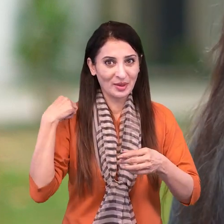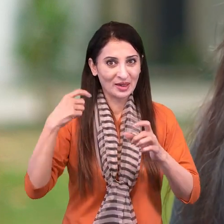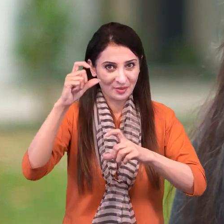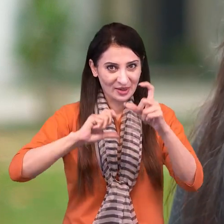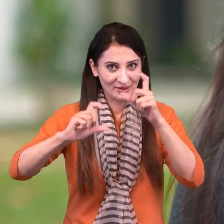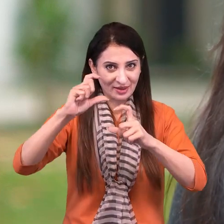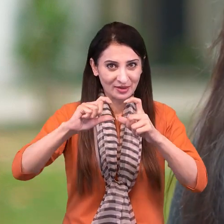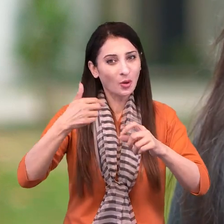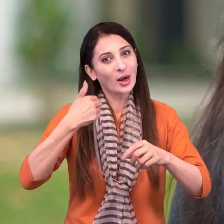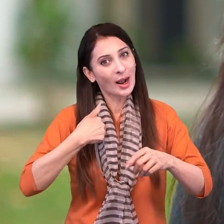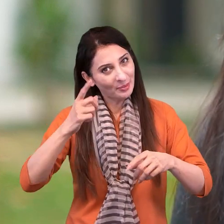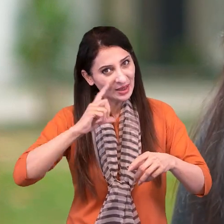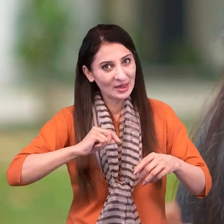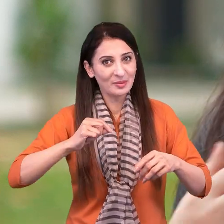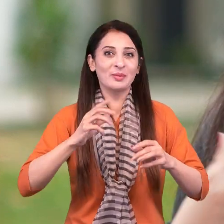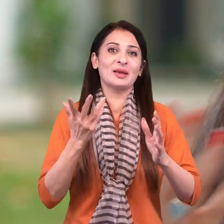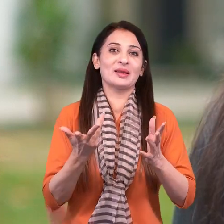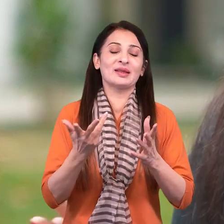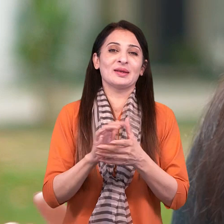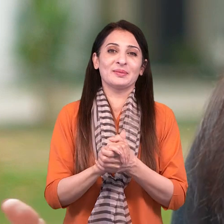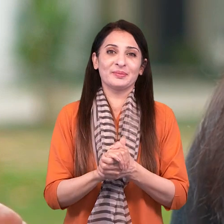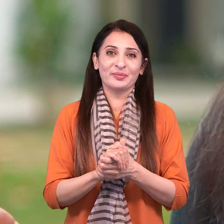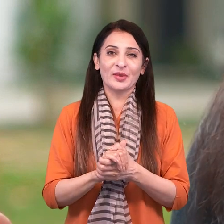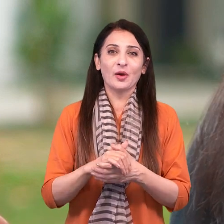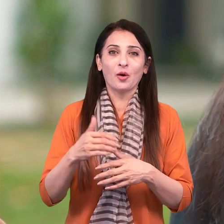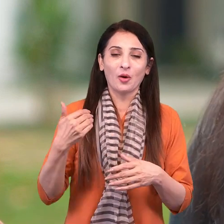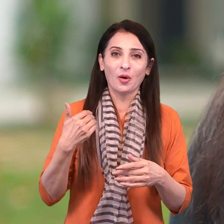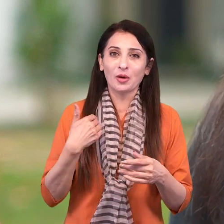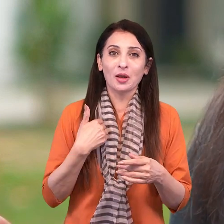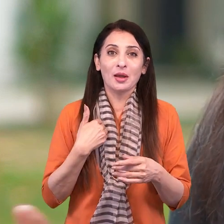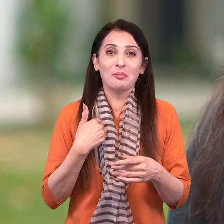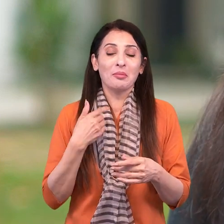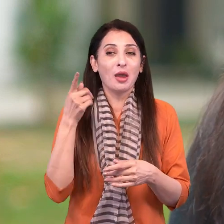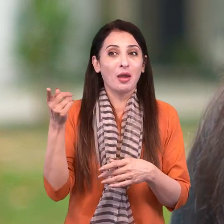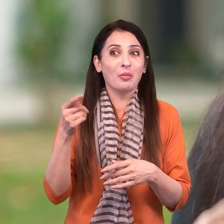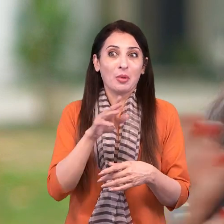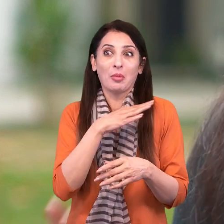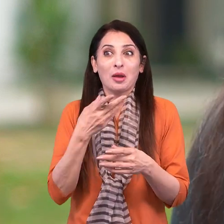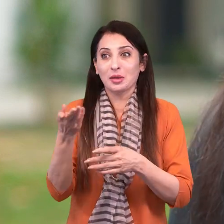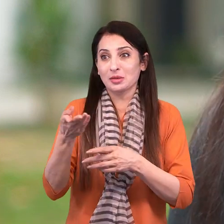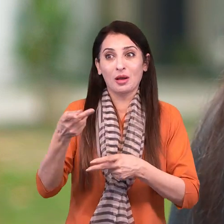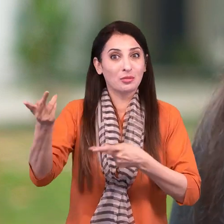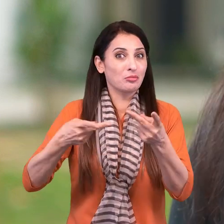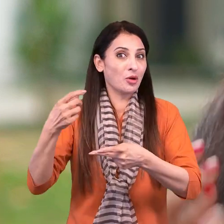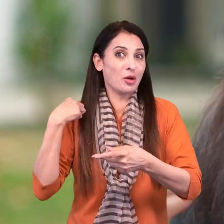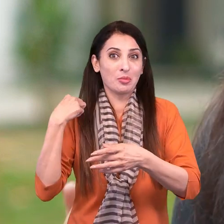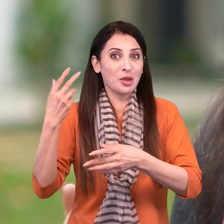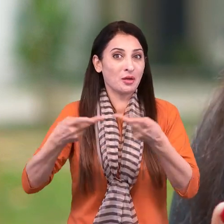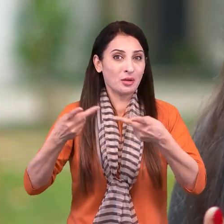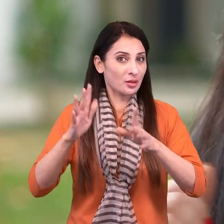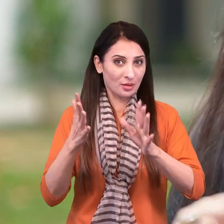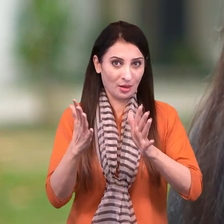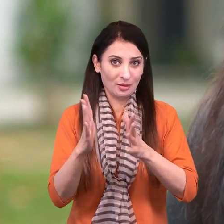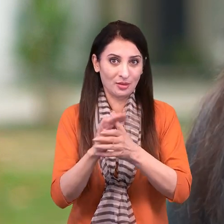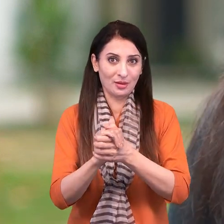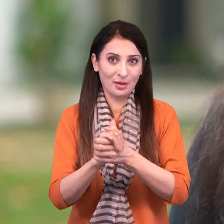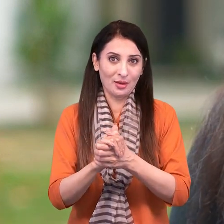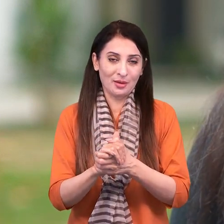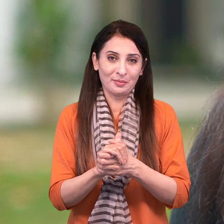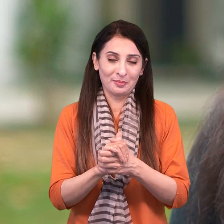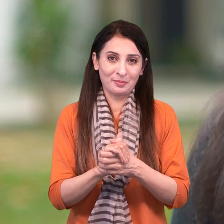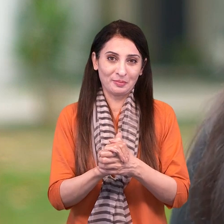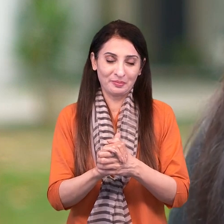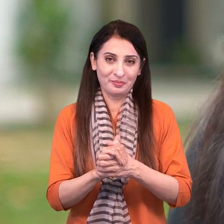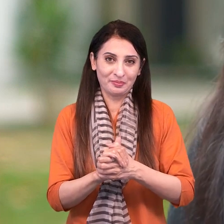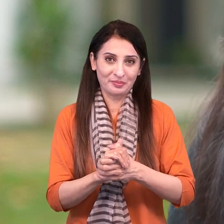I've been designing for myself. Even then, my mother would not design for me. I would not buy clothes for me until and unless I approve.